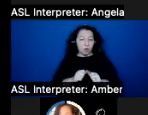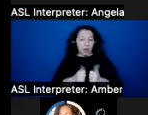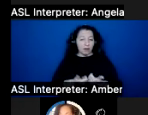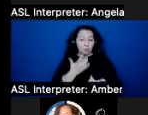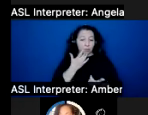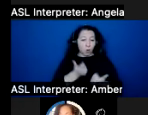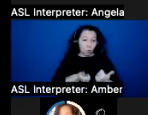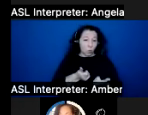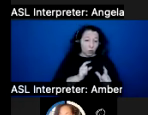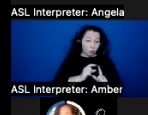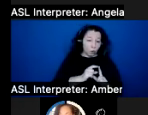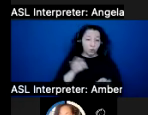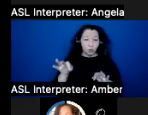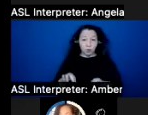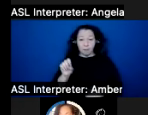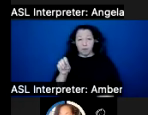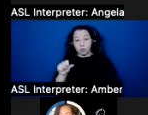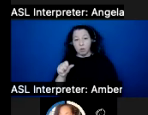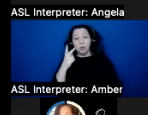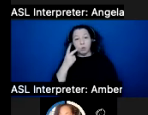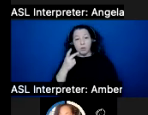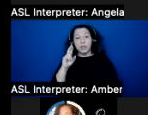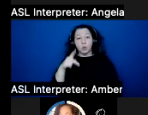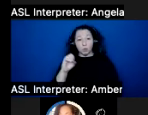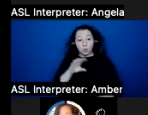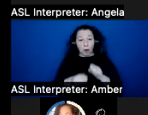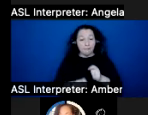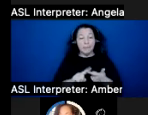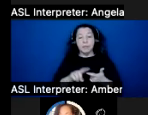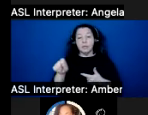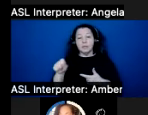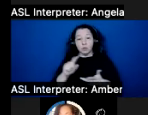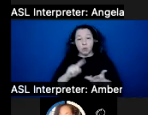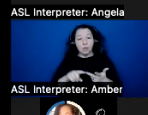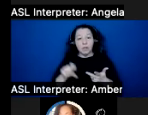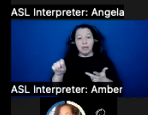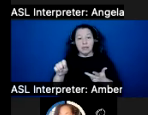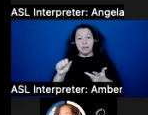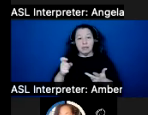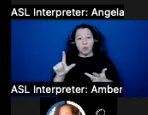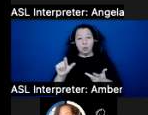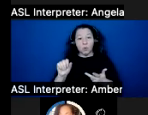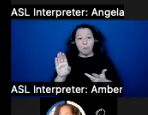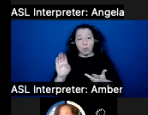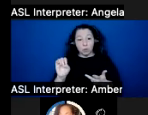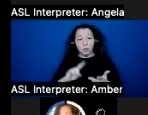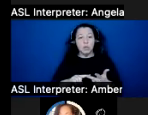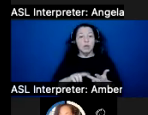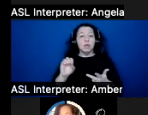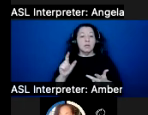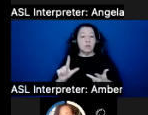assault. Of course, we'll see rape, sexual assault, sexual abuse, sexual battery,